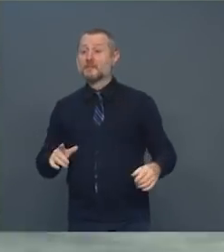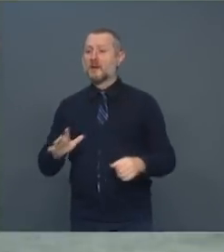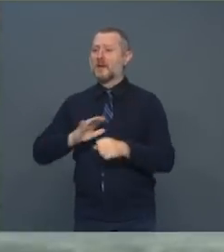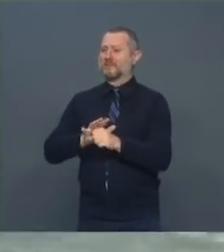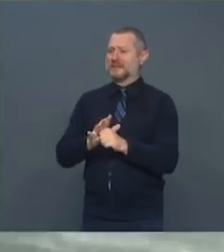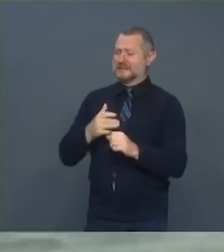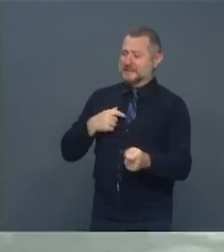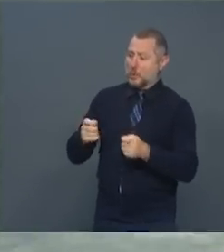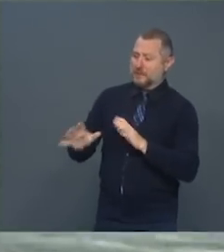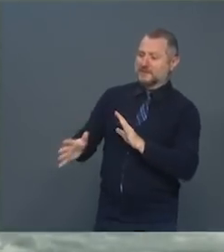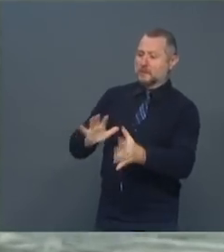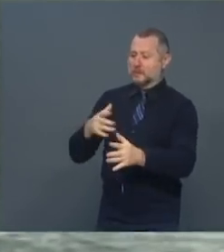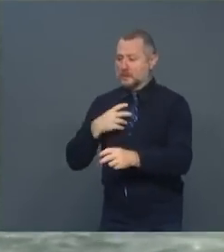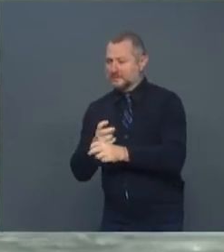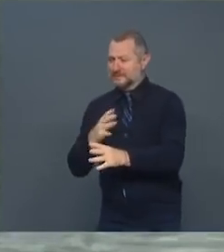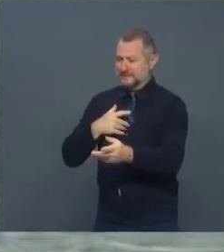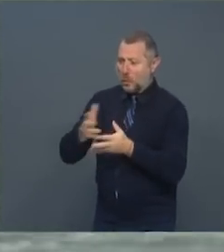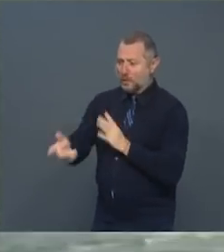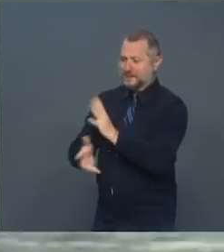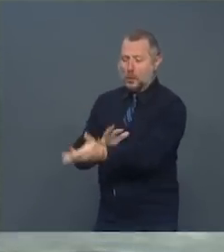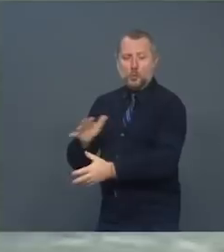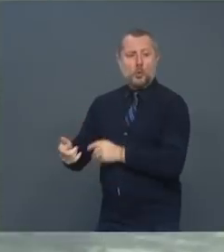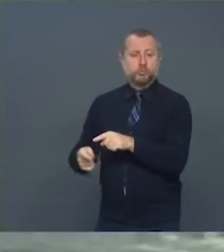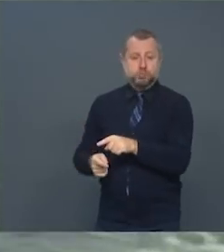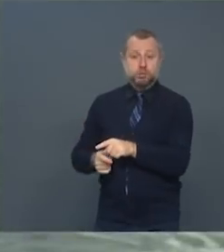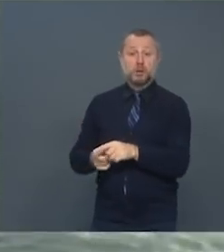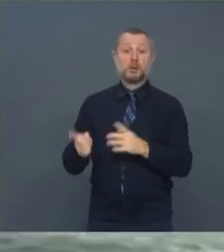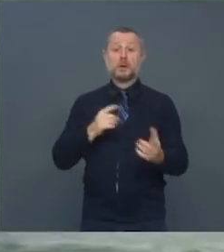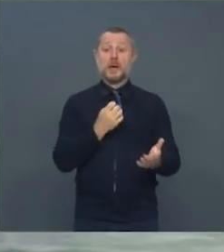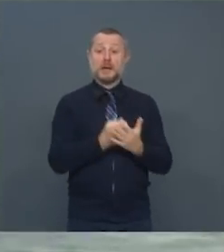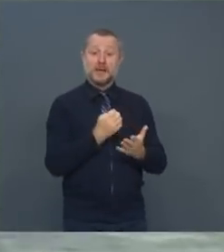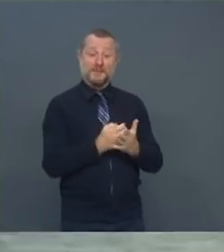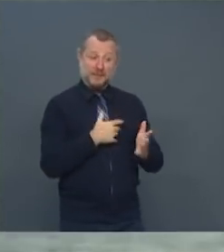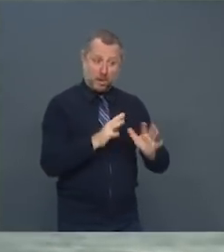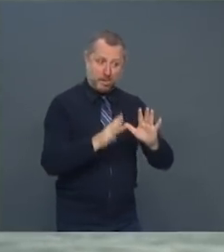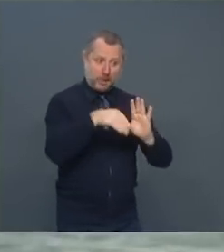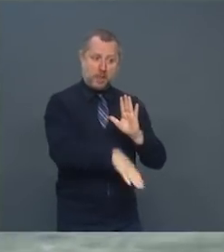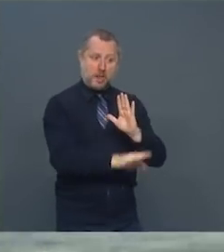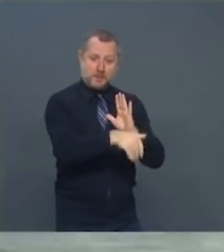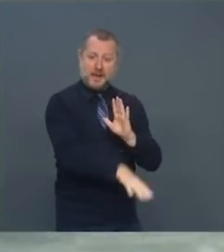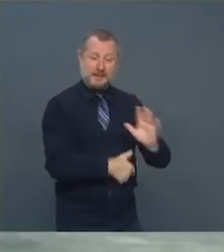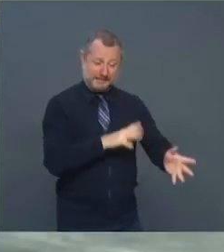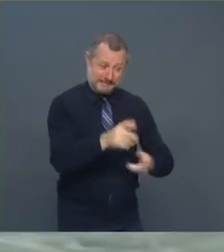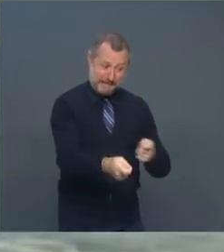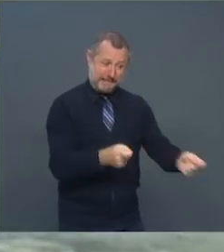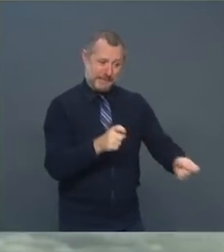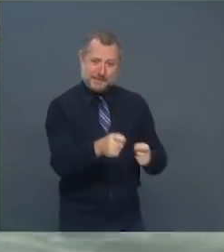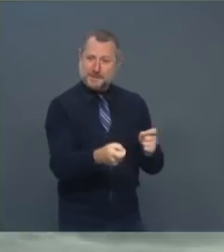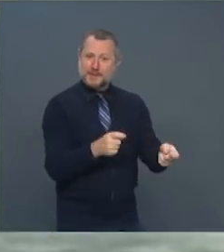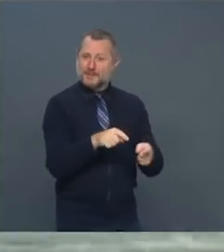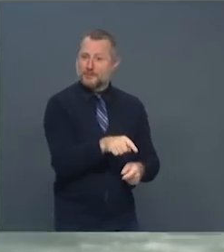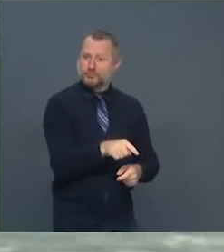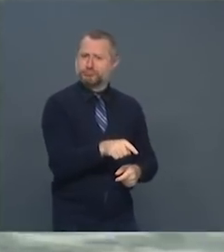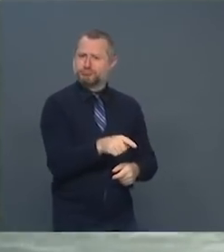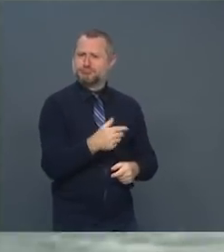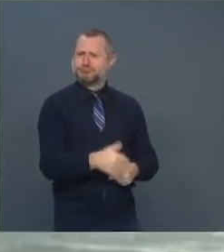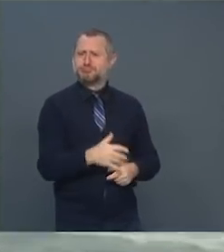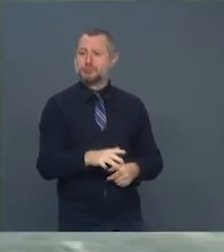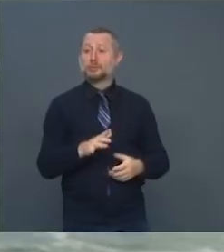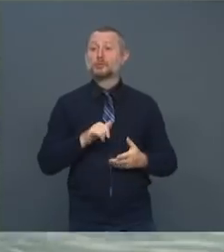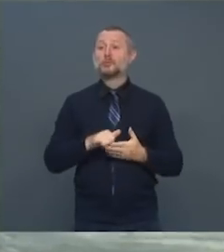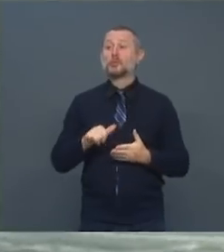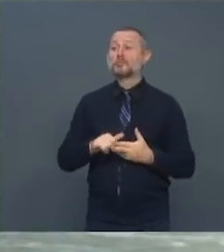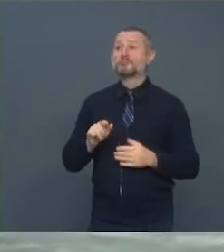and complicated. Regulating the economy is hard and complicated. But we are New Yorkers, and